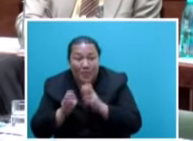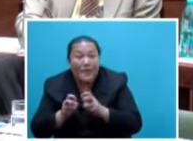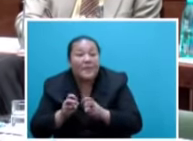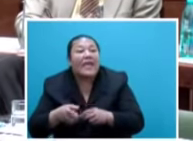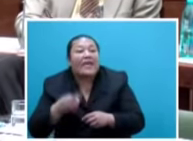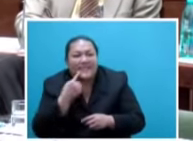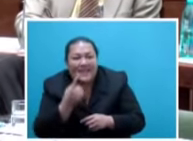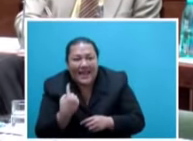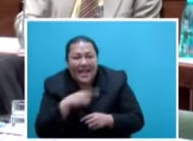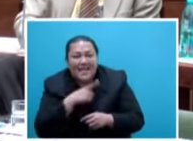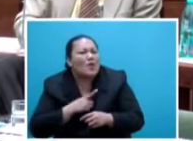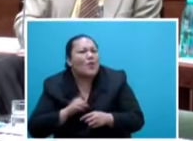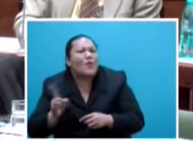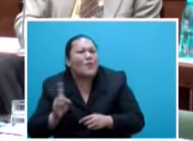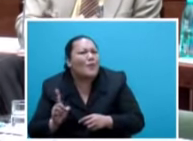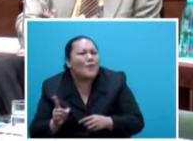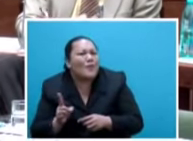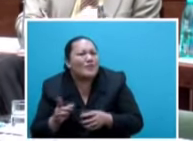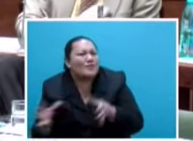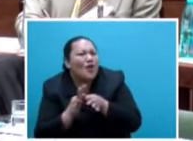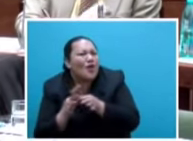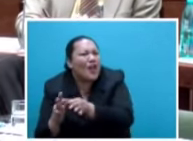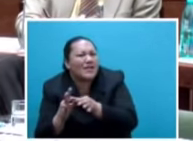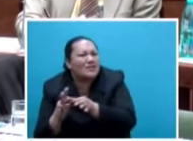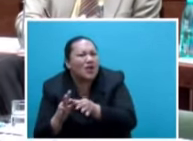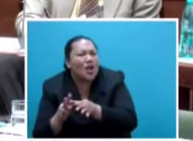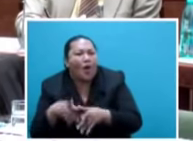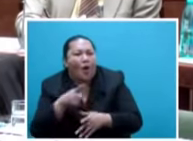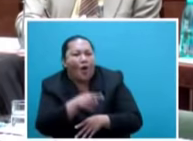local shareholders of FreeSo are. His